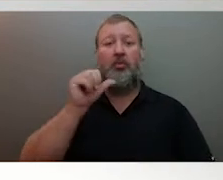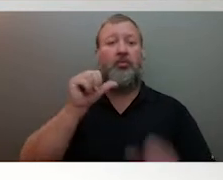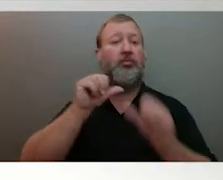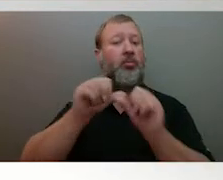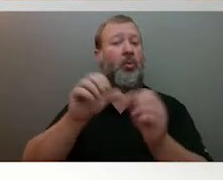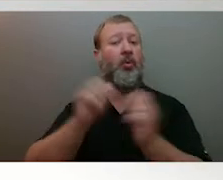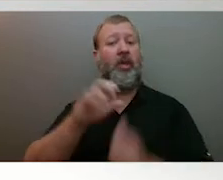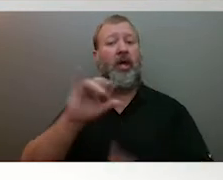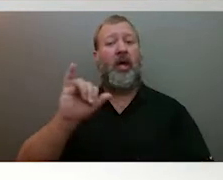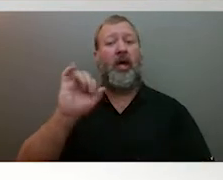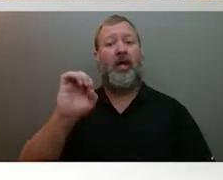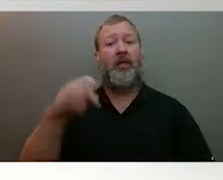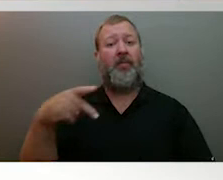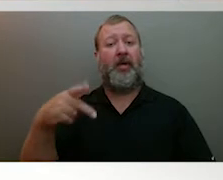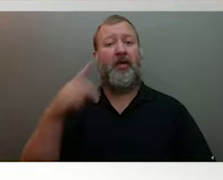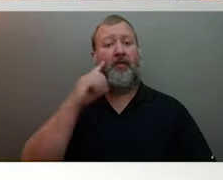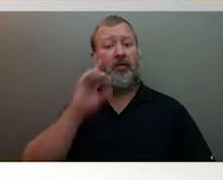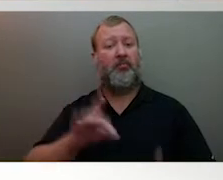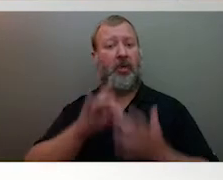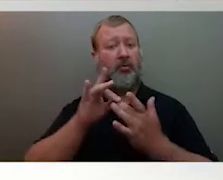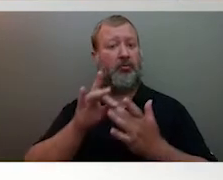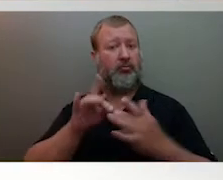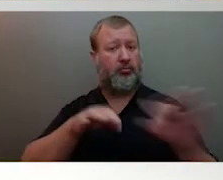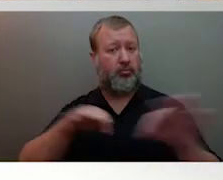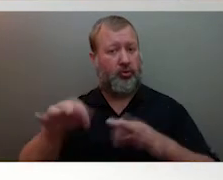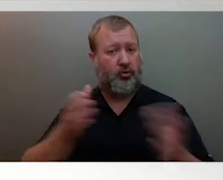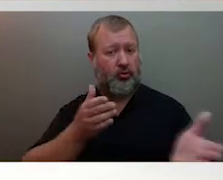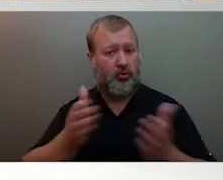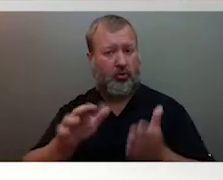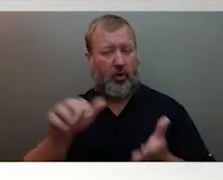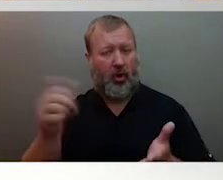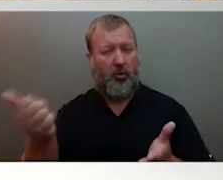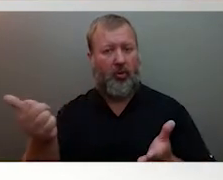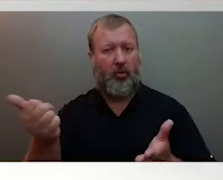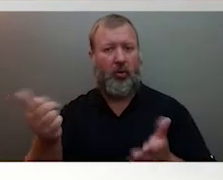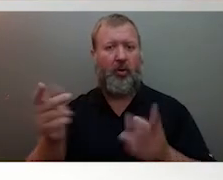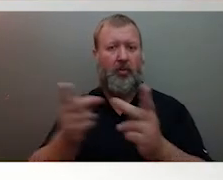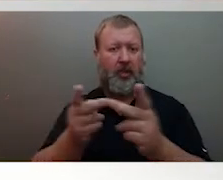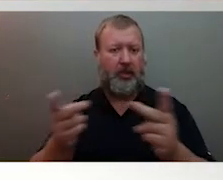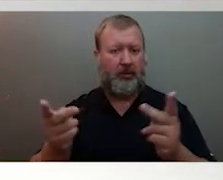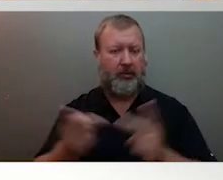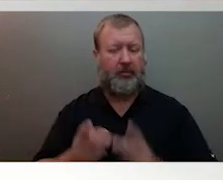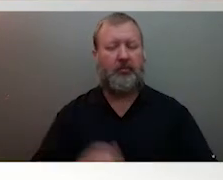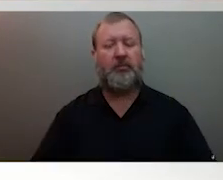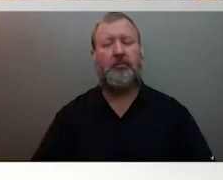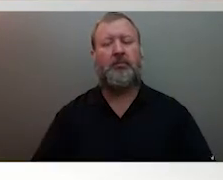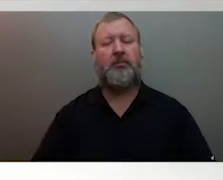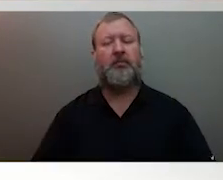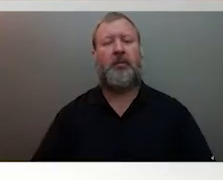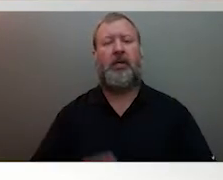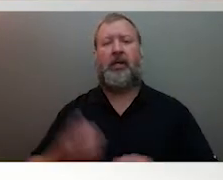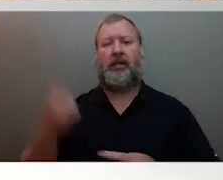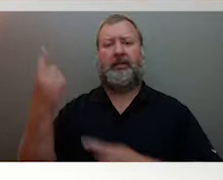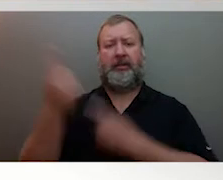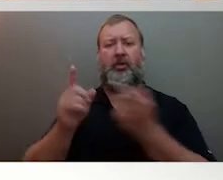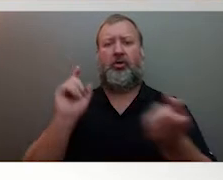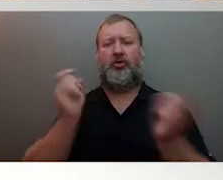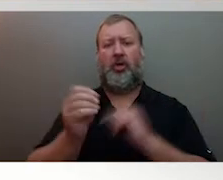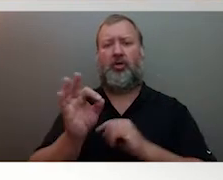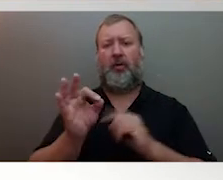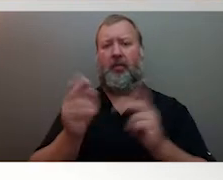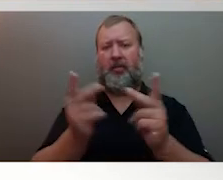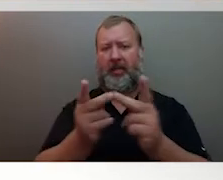with an IEP to receive specialized instruction services in another placement. This is considered a change of